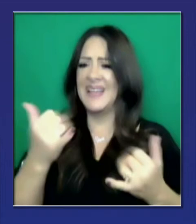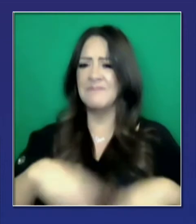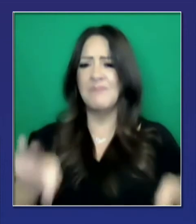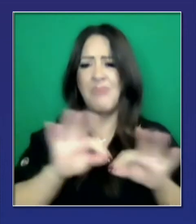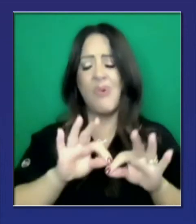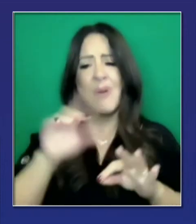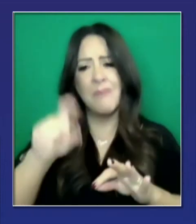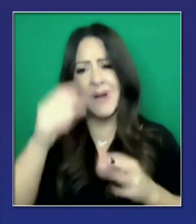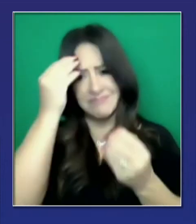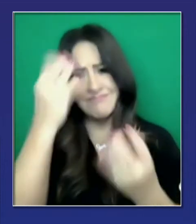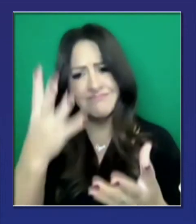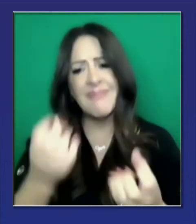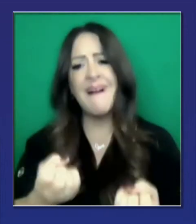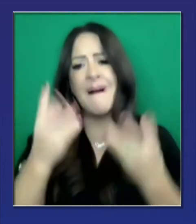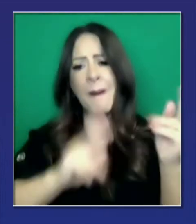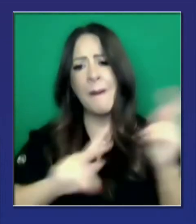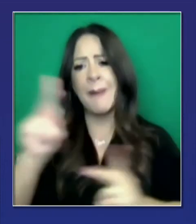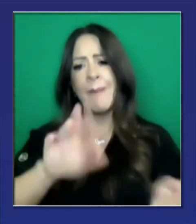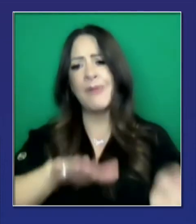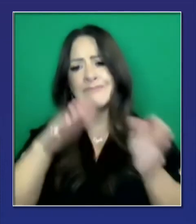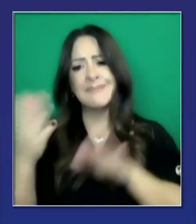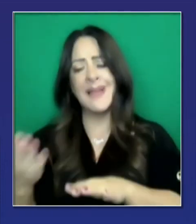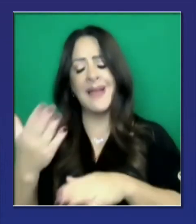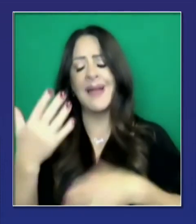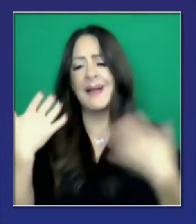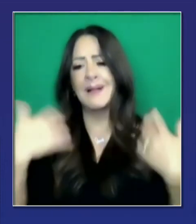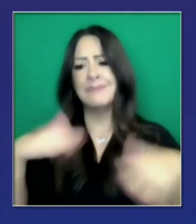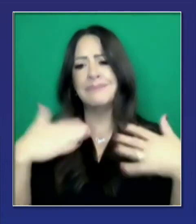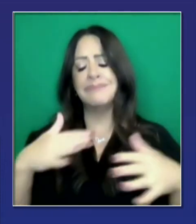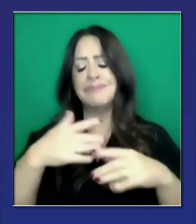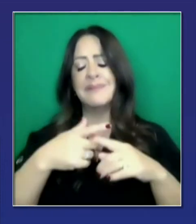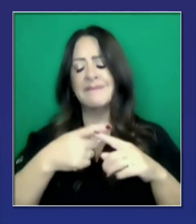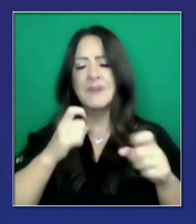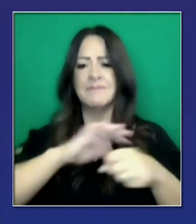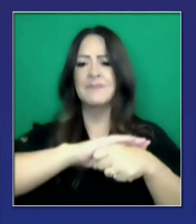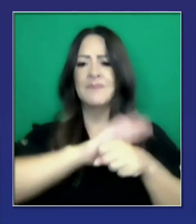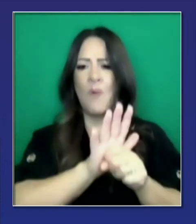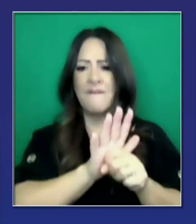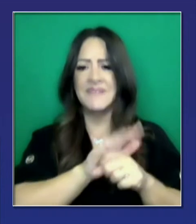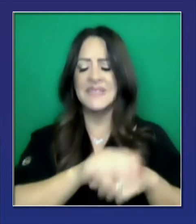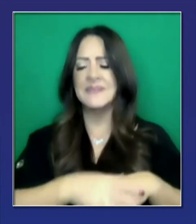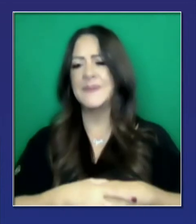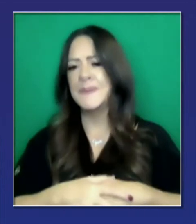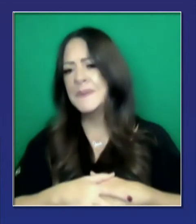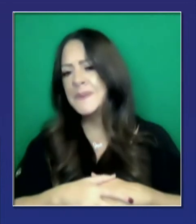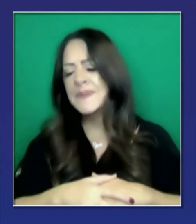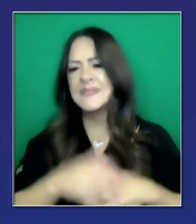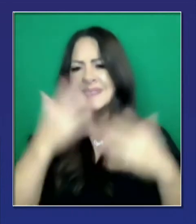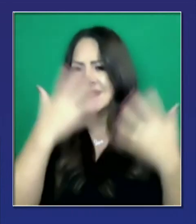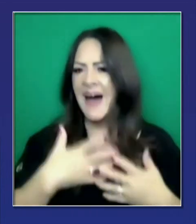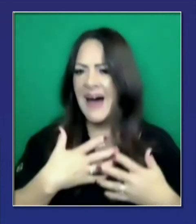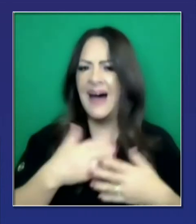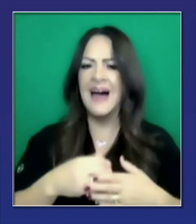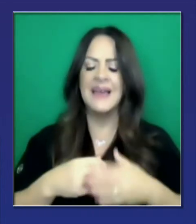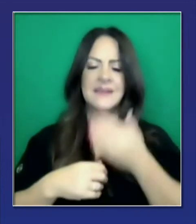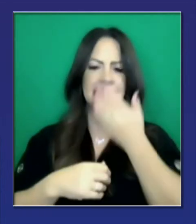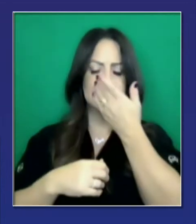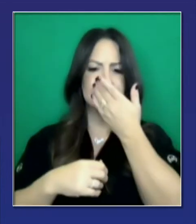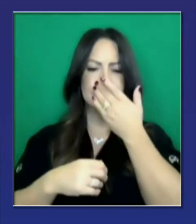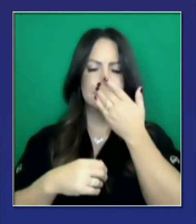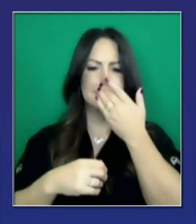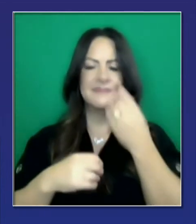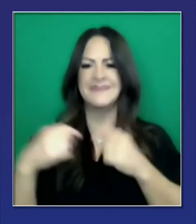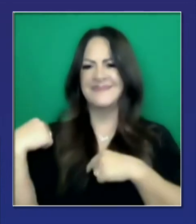challenge more than the total number of people whose lives have been lost. And this is devastating. These are lives lost quite literally